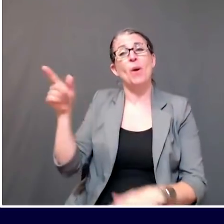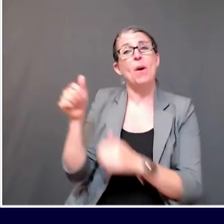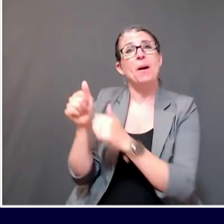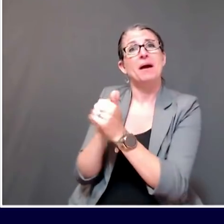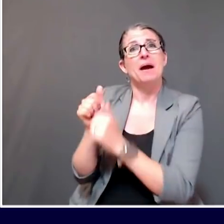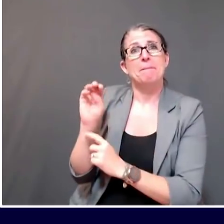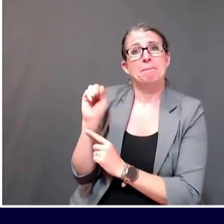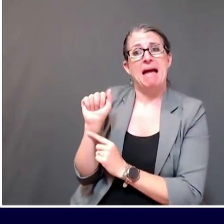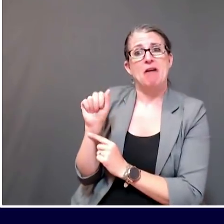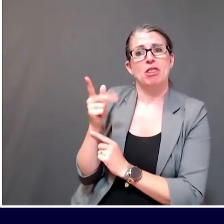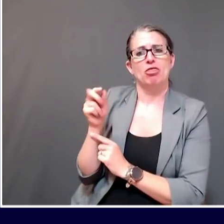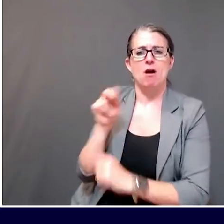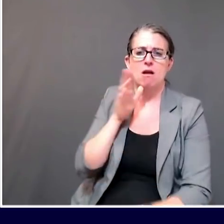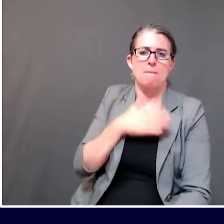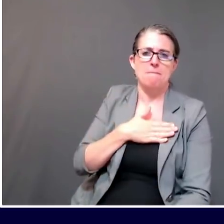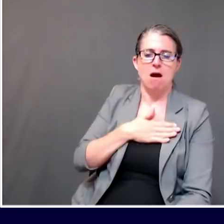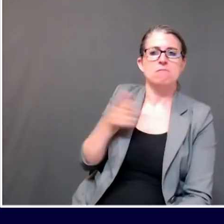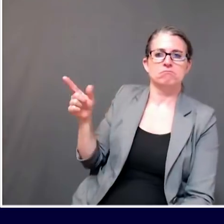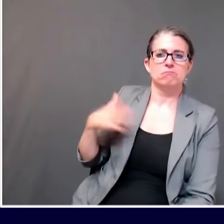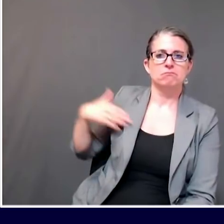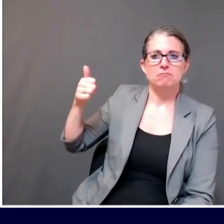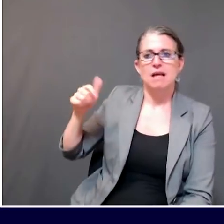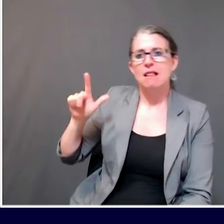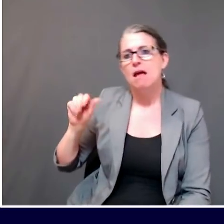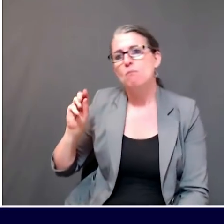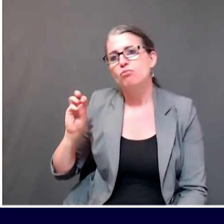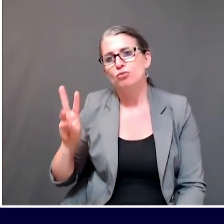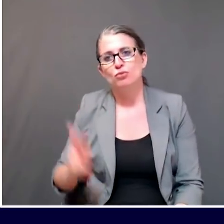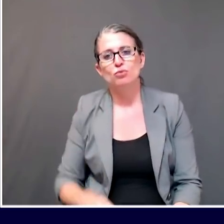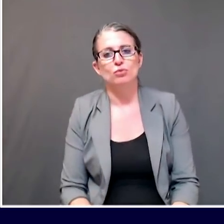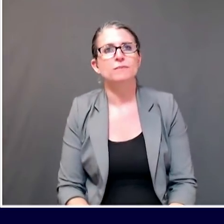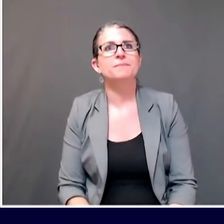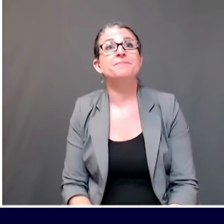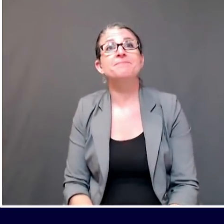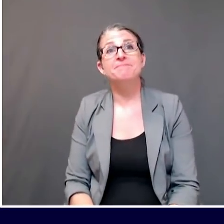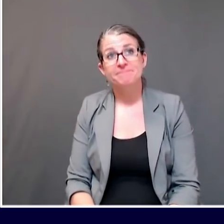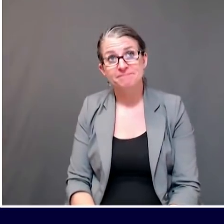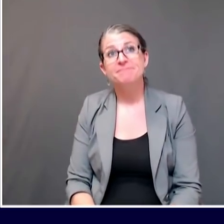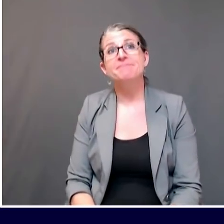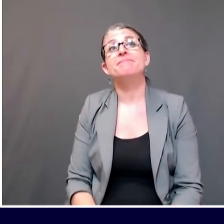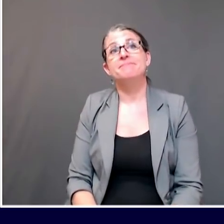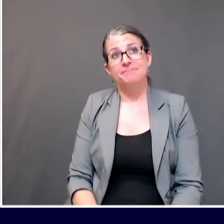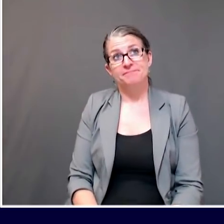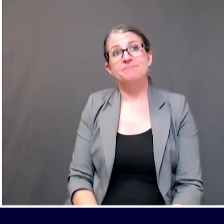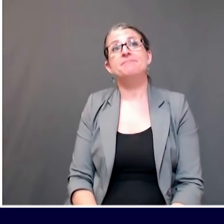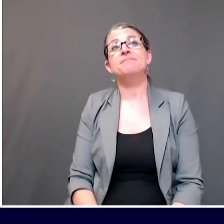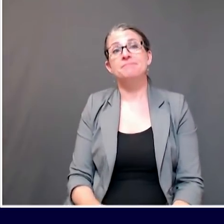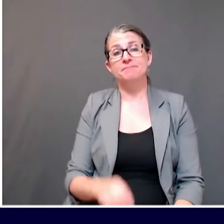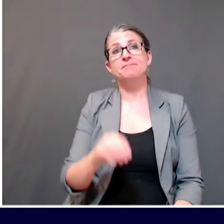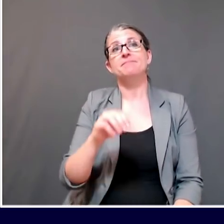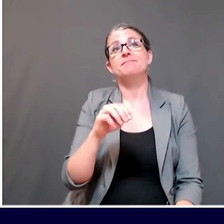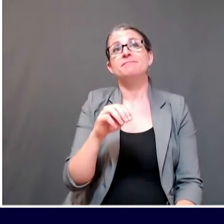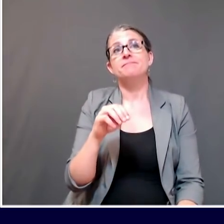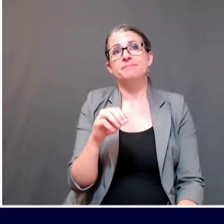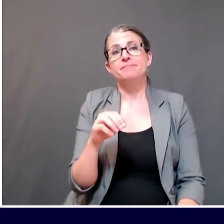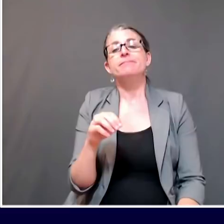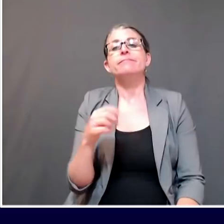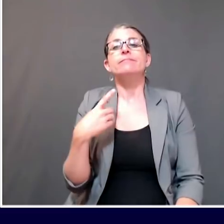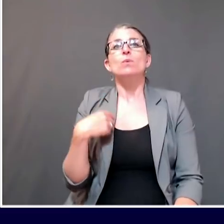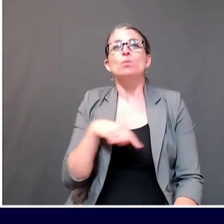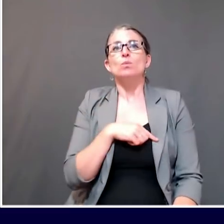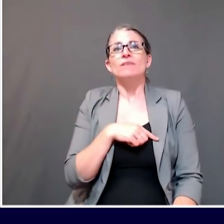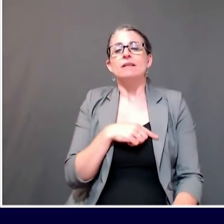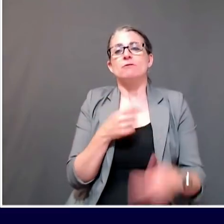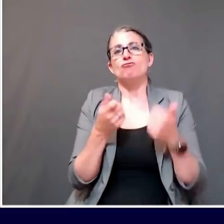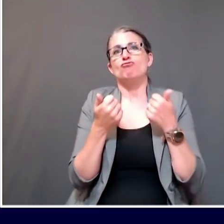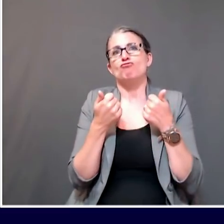Yeah, so we generally try to ensure that people know where the federal guidance is on different topics, any Maine